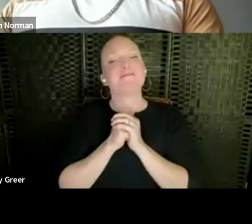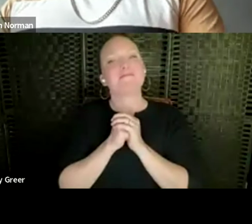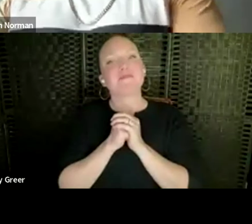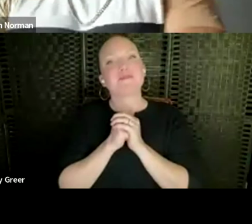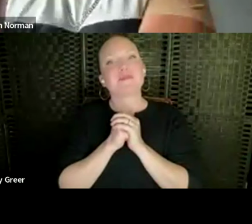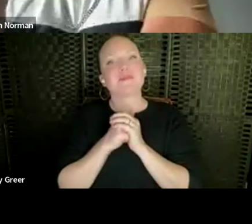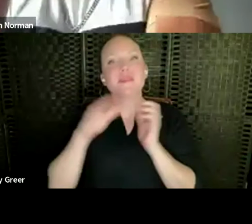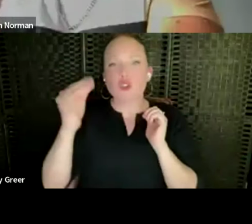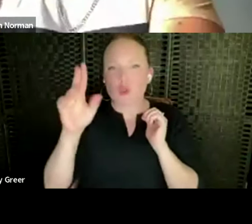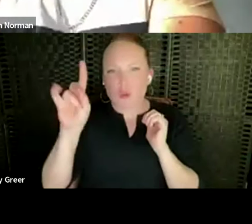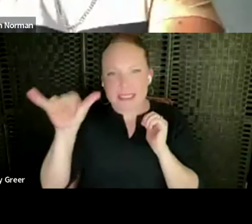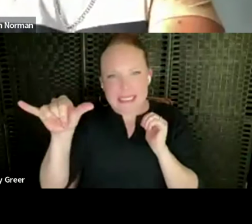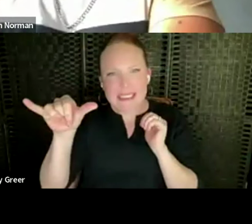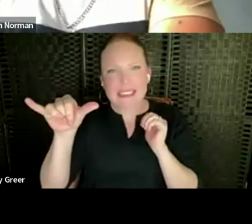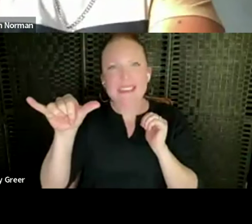Judy,